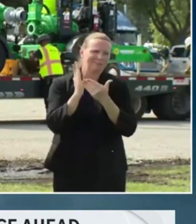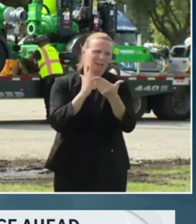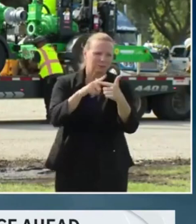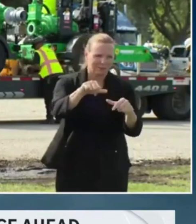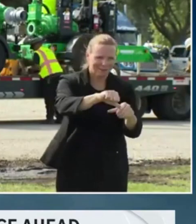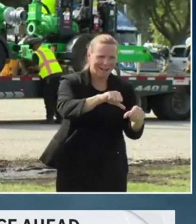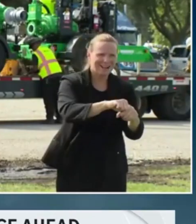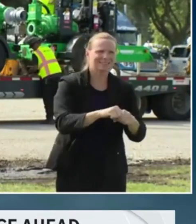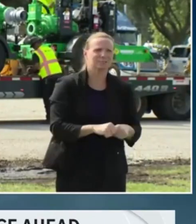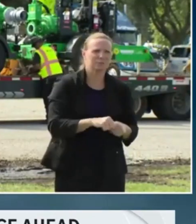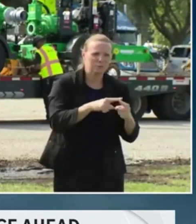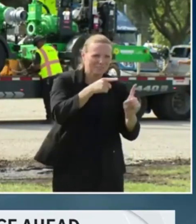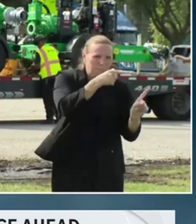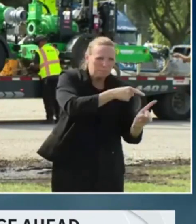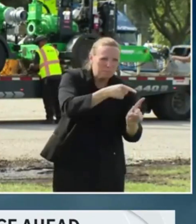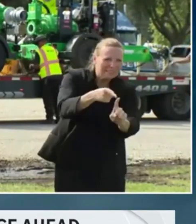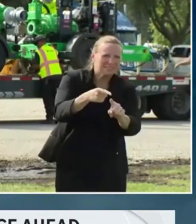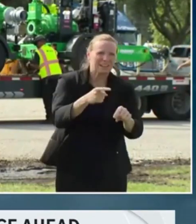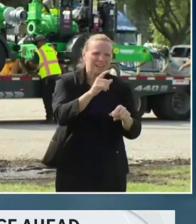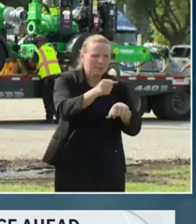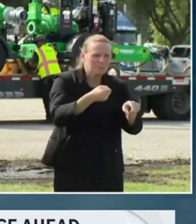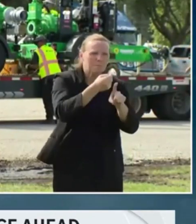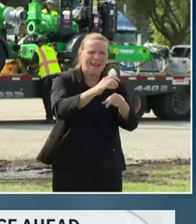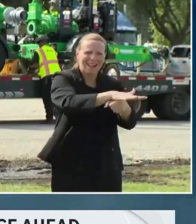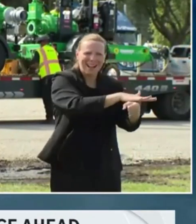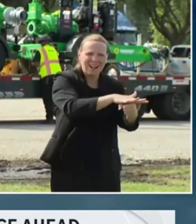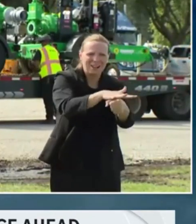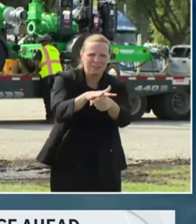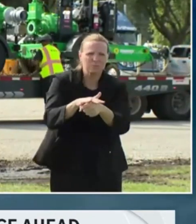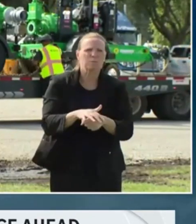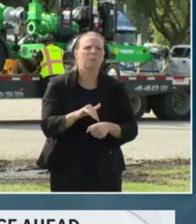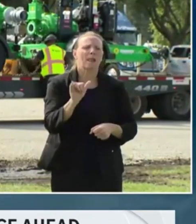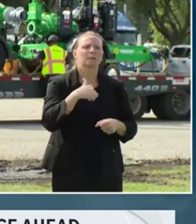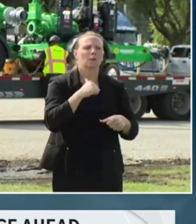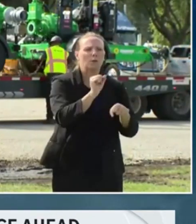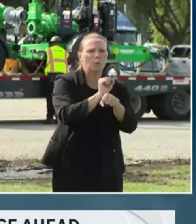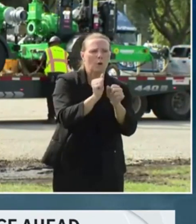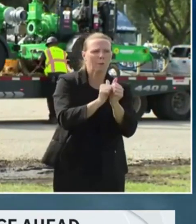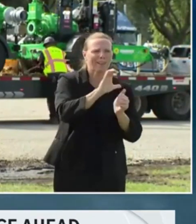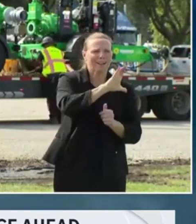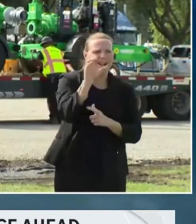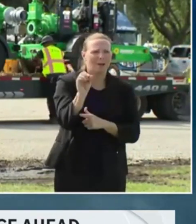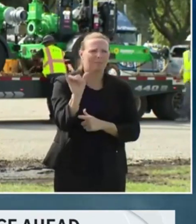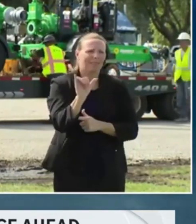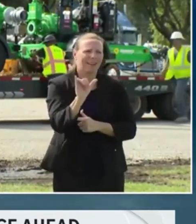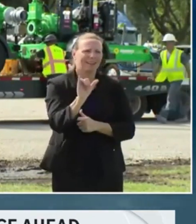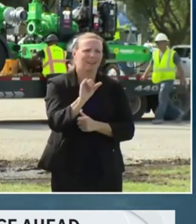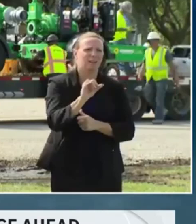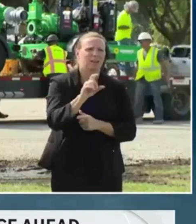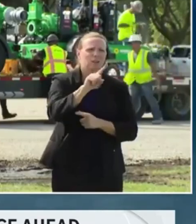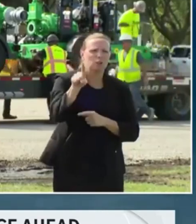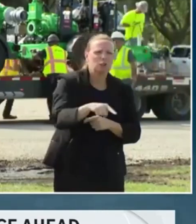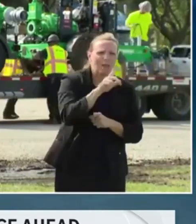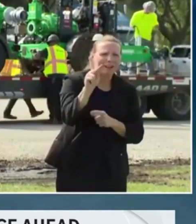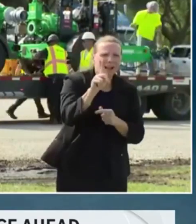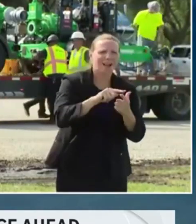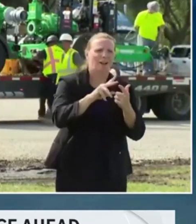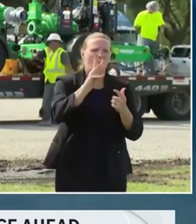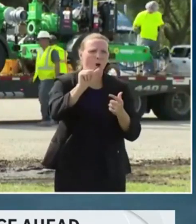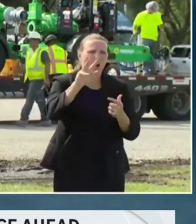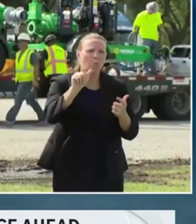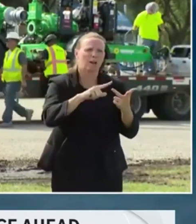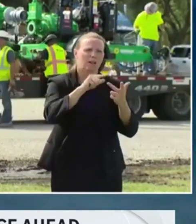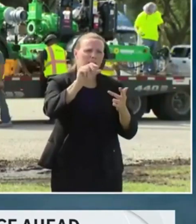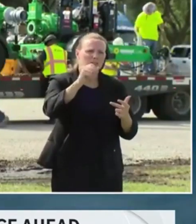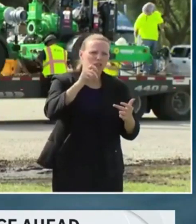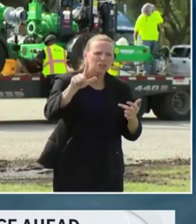the anticipated impact area. We're also working with companies like Circle K, Gate, Racetrack, Wawa, Shell, and Walmart to